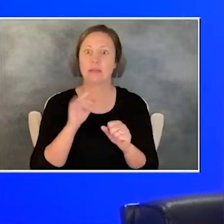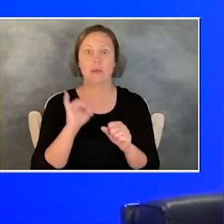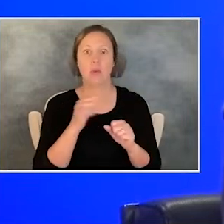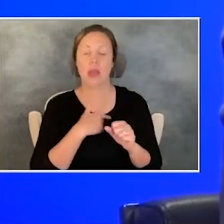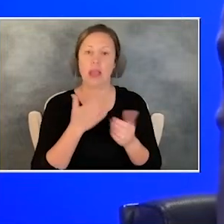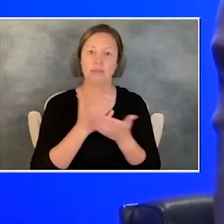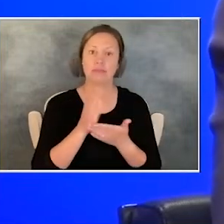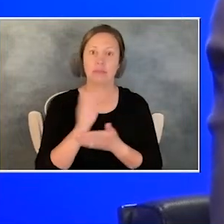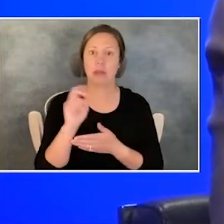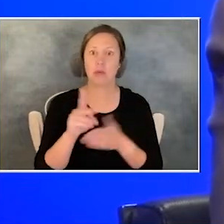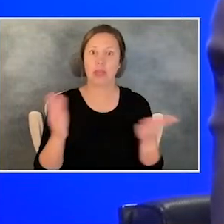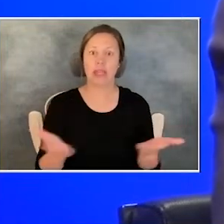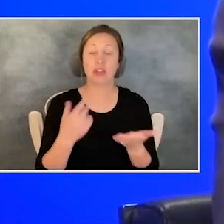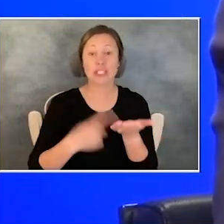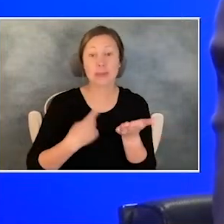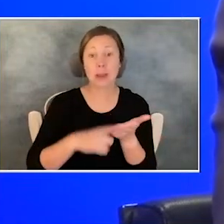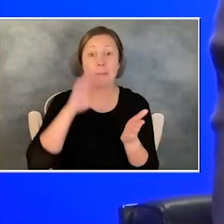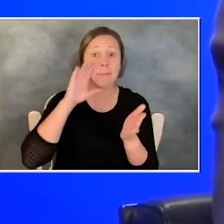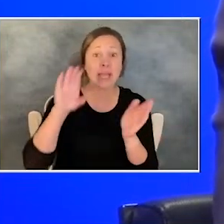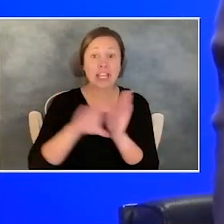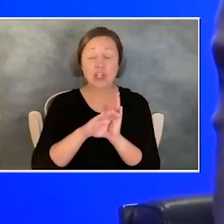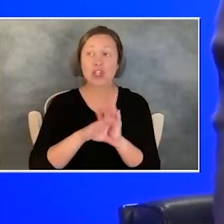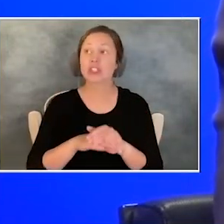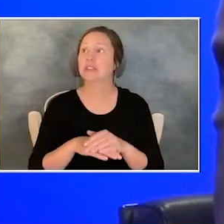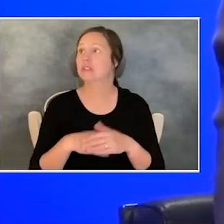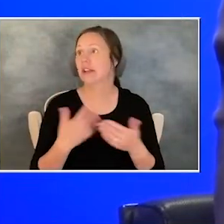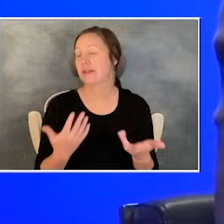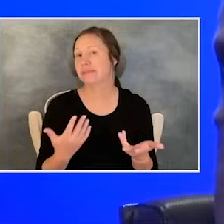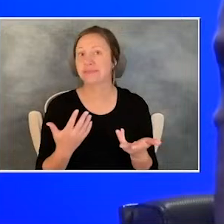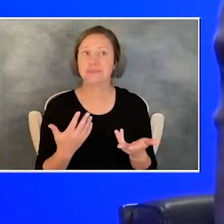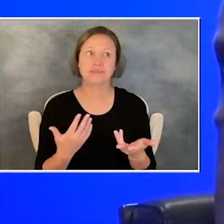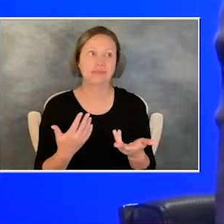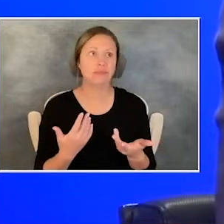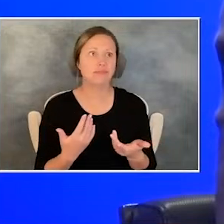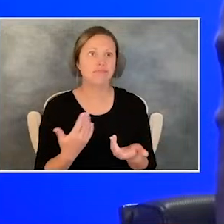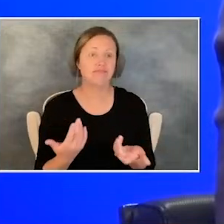that's pictures, sometimes that's